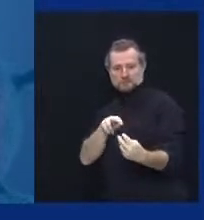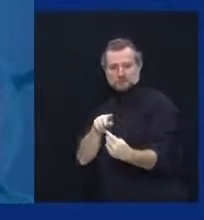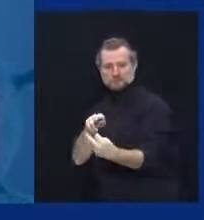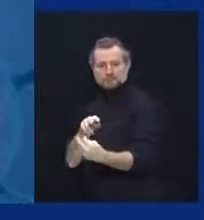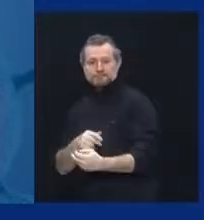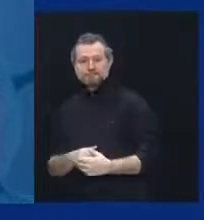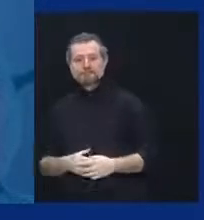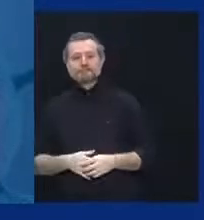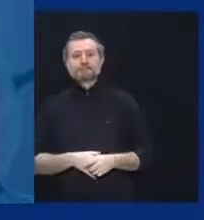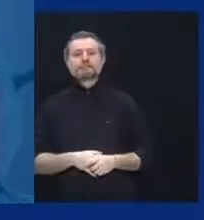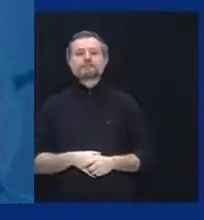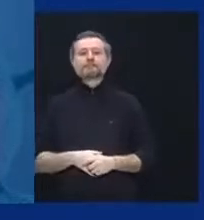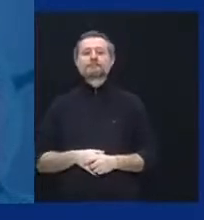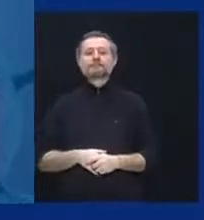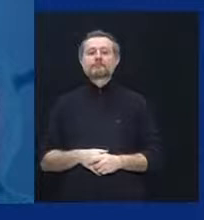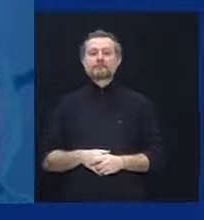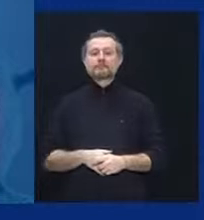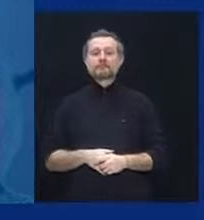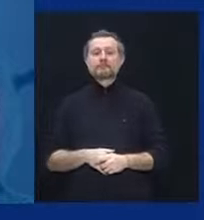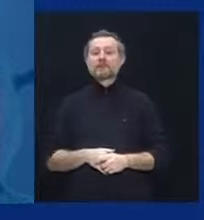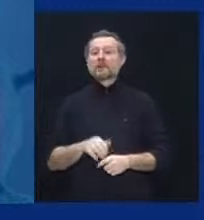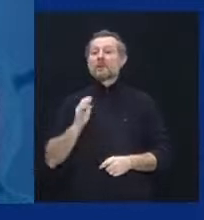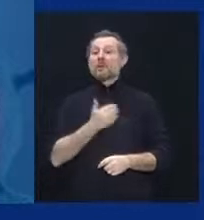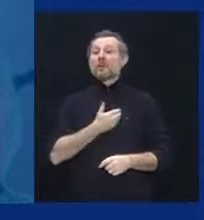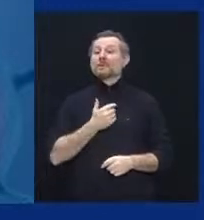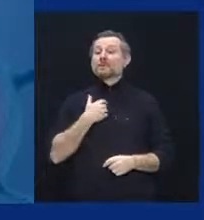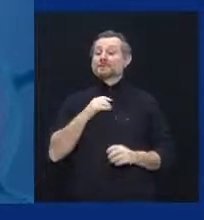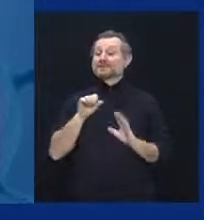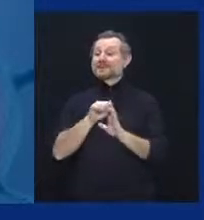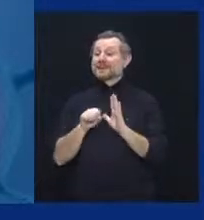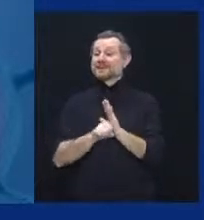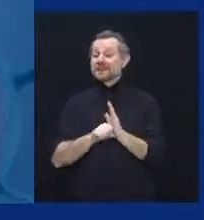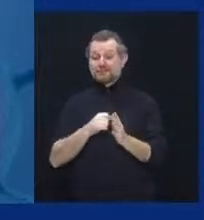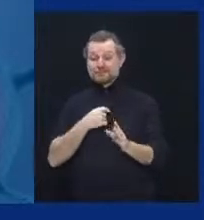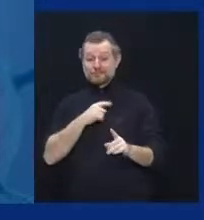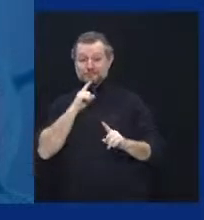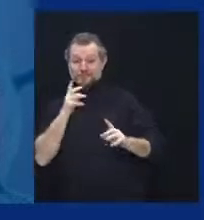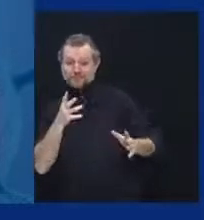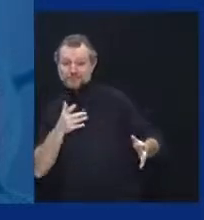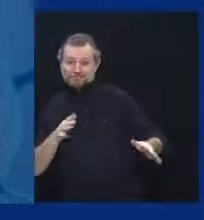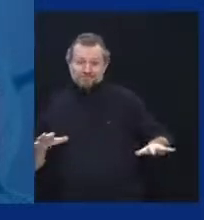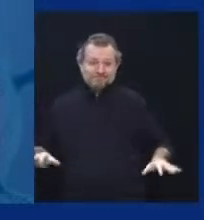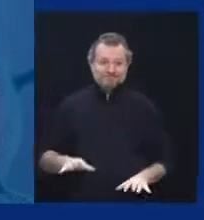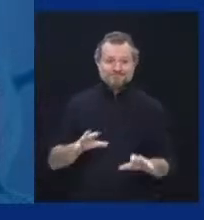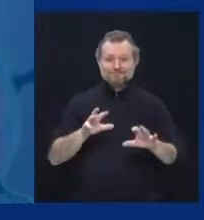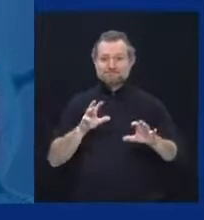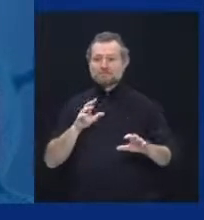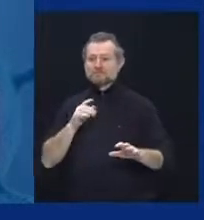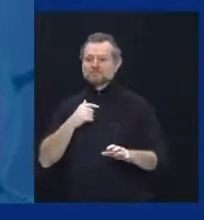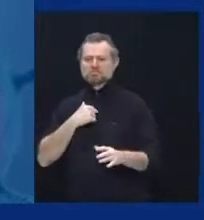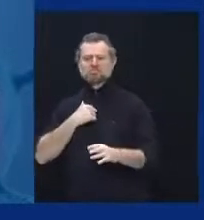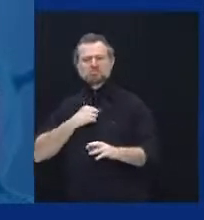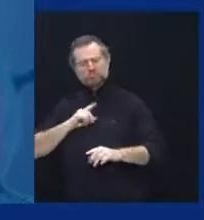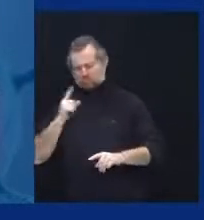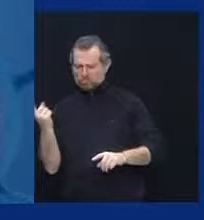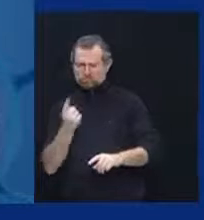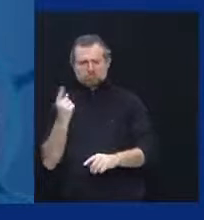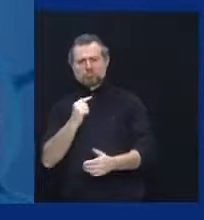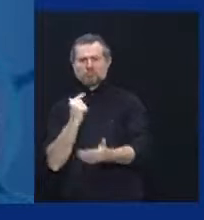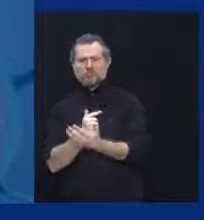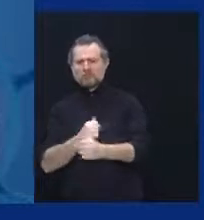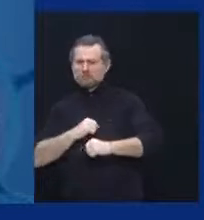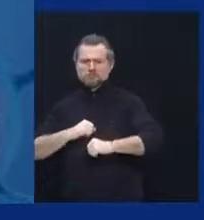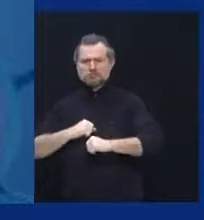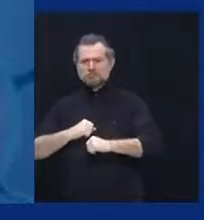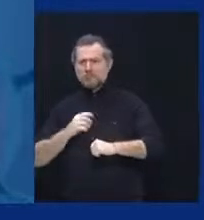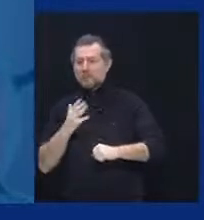one state response that is a given, basically our precaution, if any